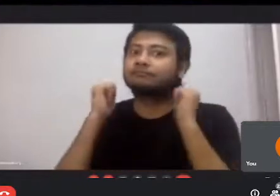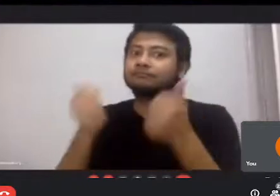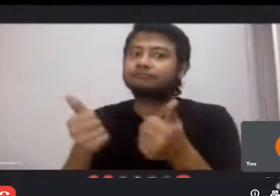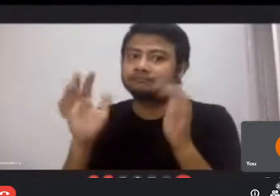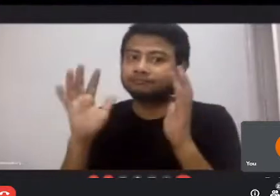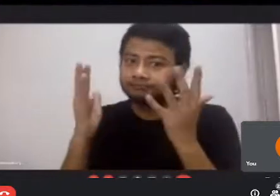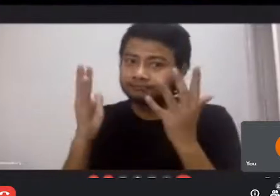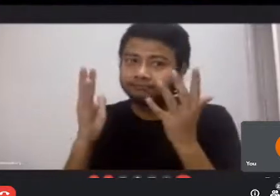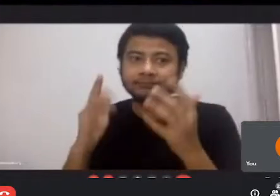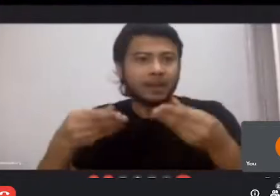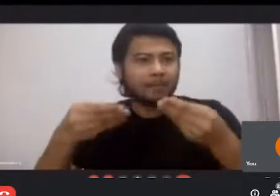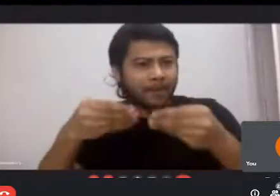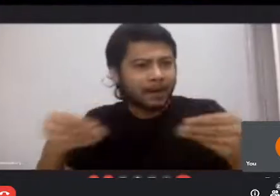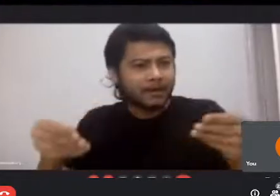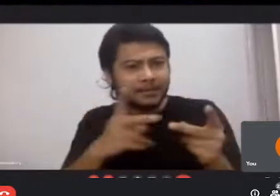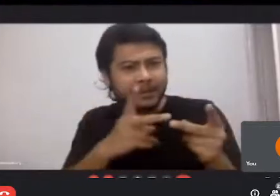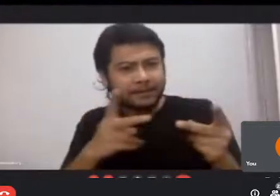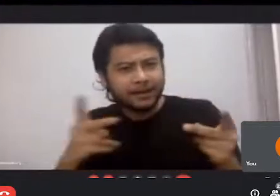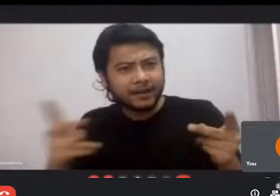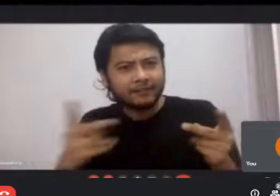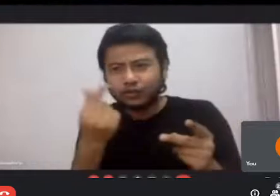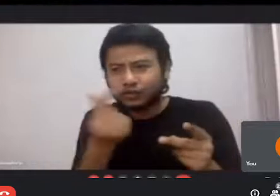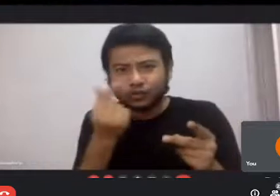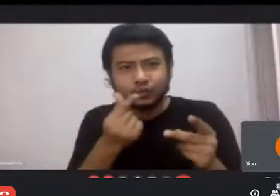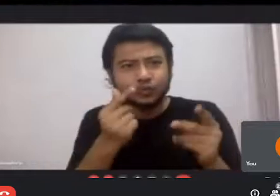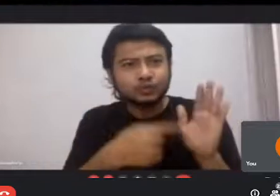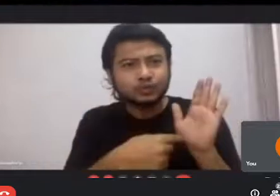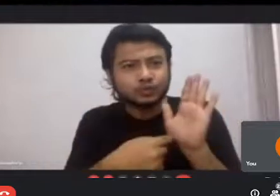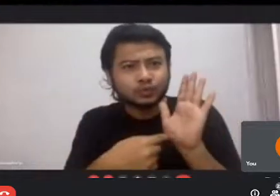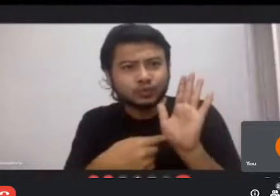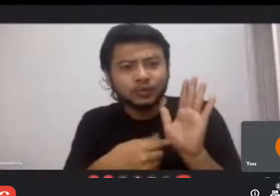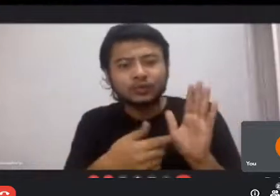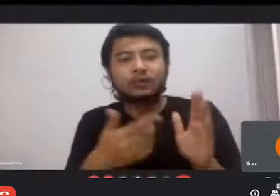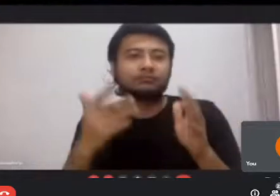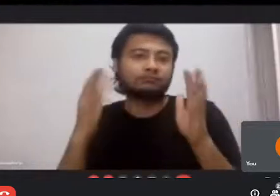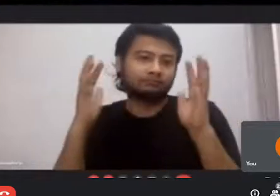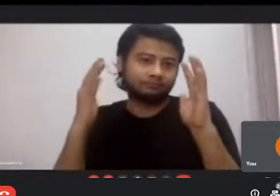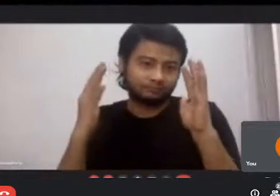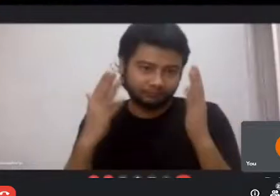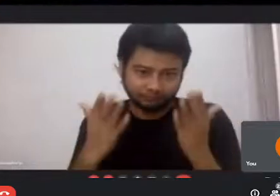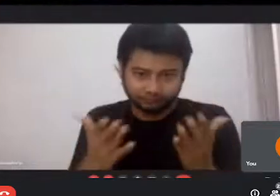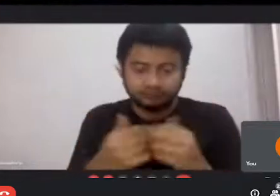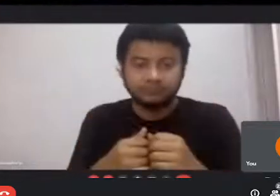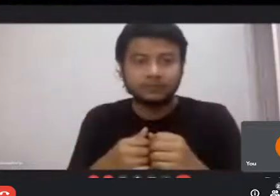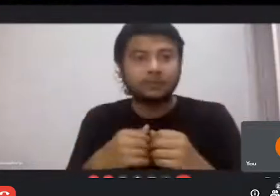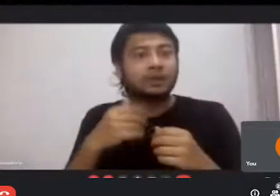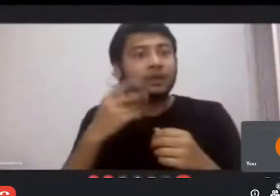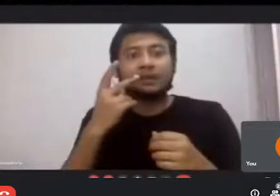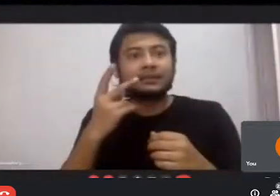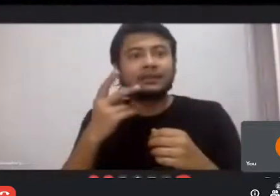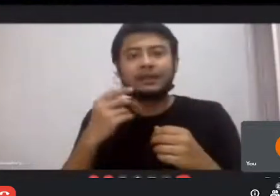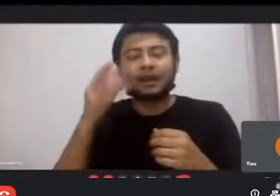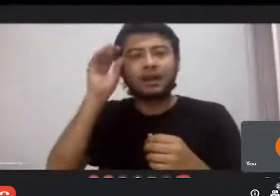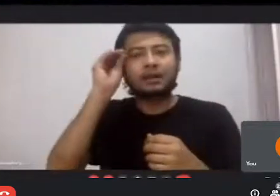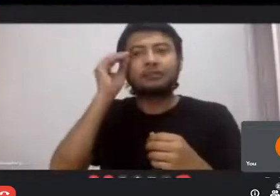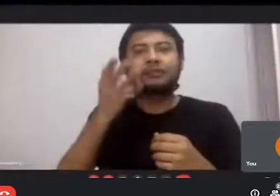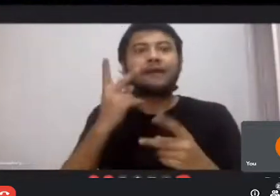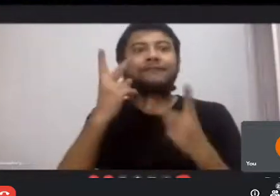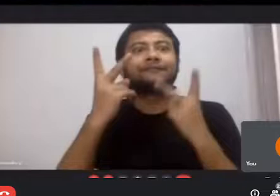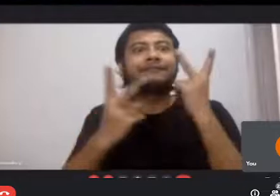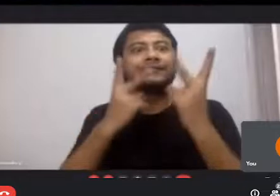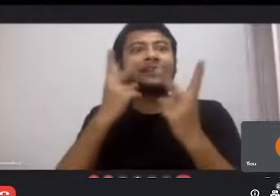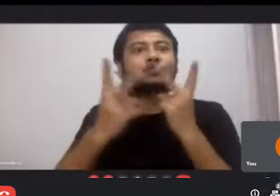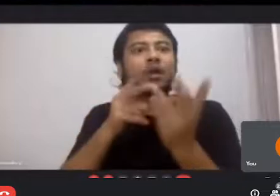see how visual medium can influence the learning